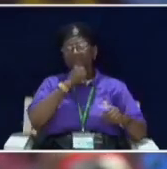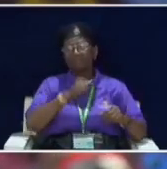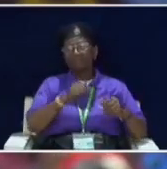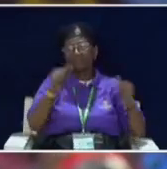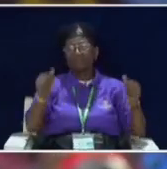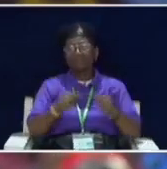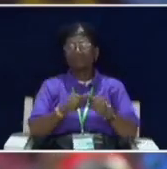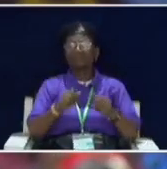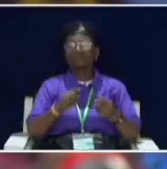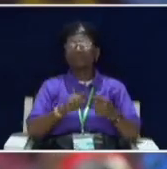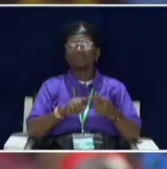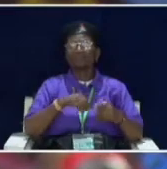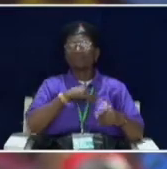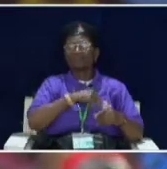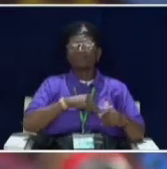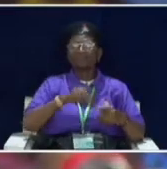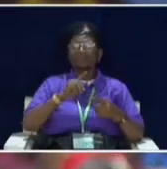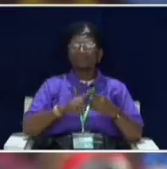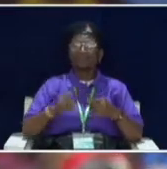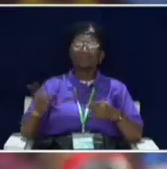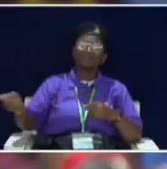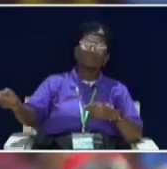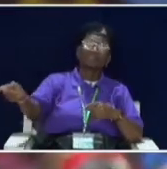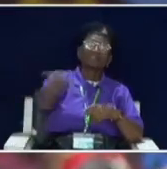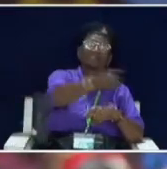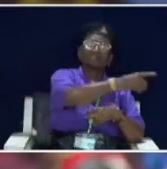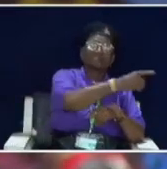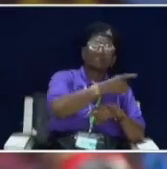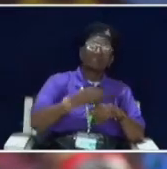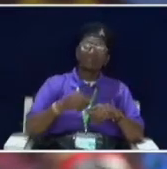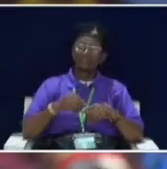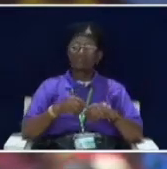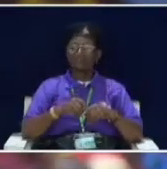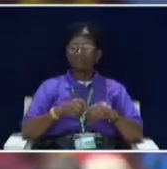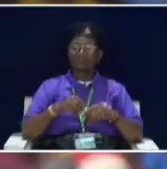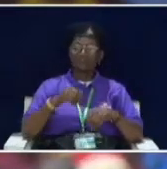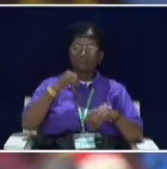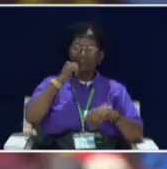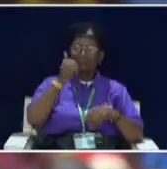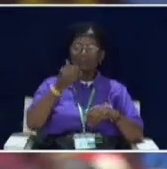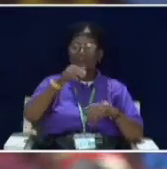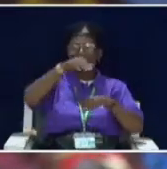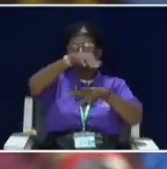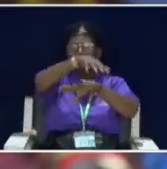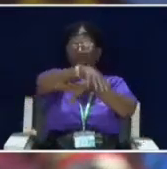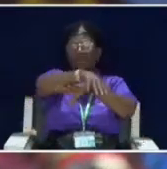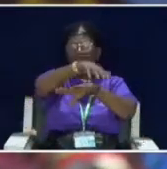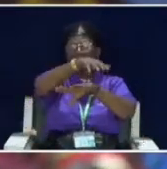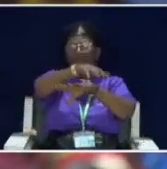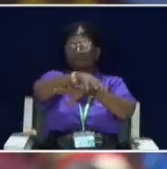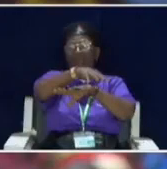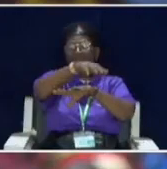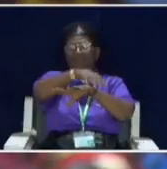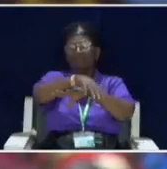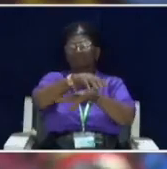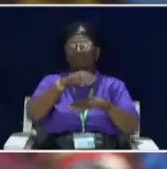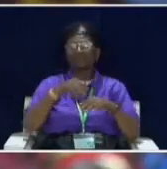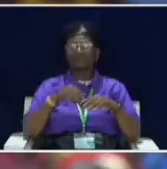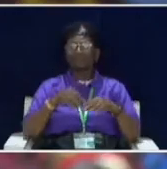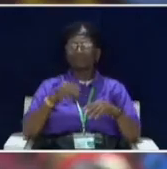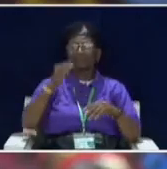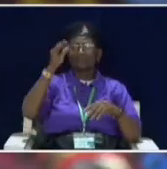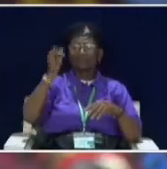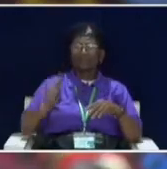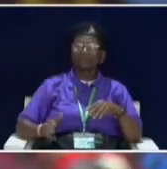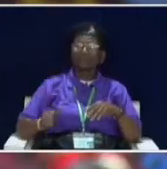ti gbogbo ati jona lati se ise iranse fun yin. Tomorrow evening. Niro le ola. By